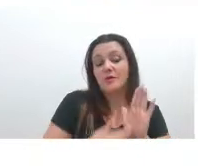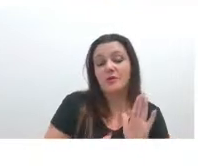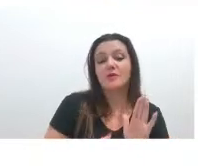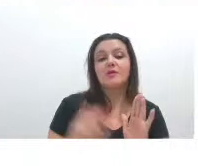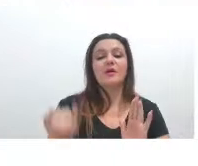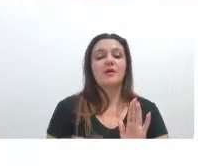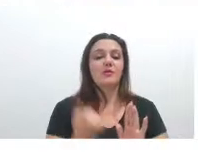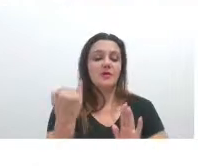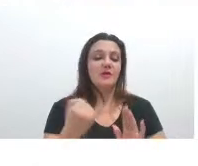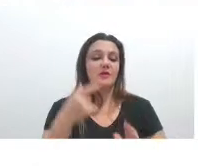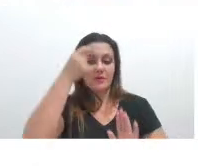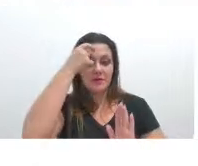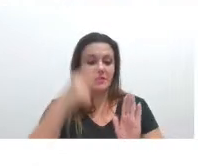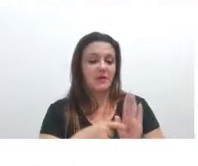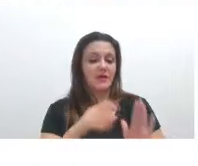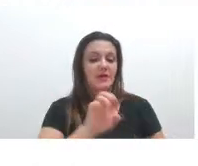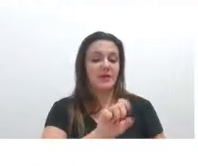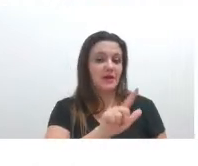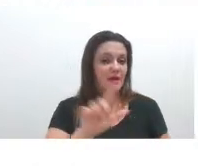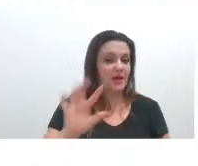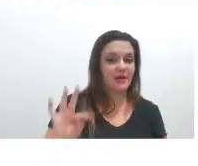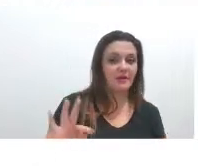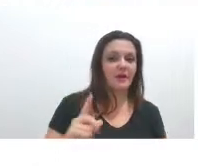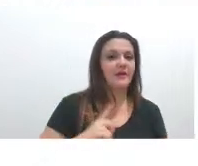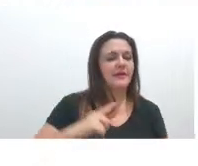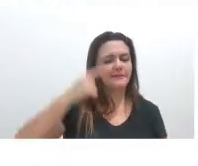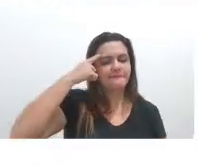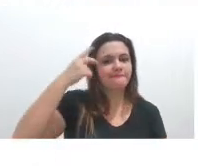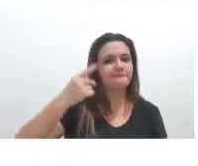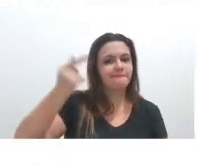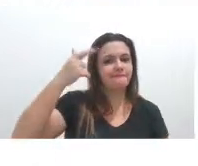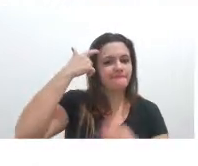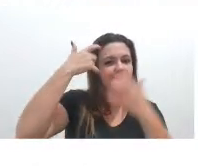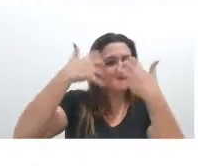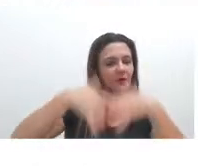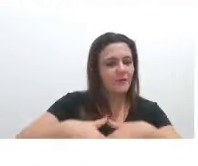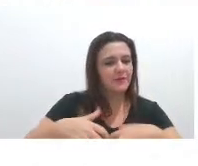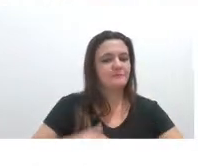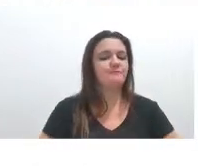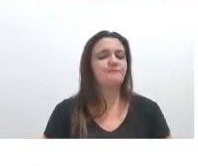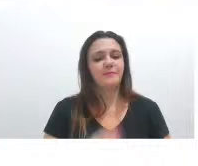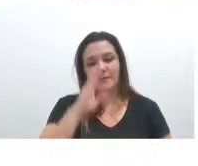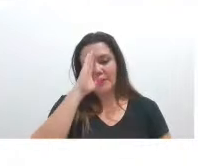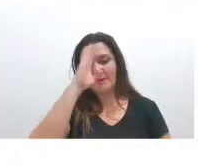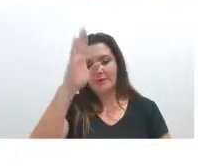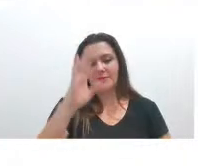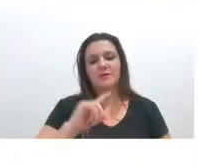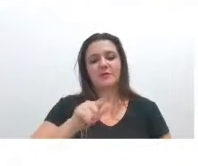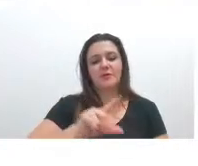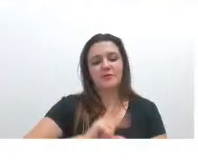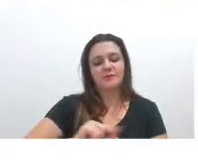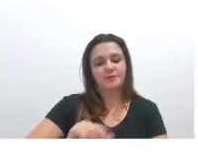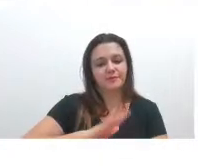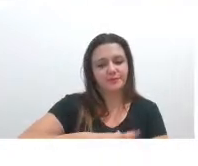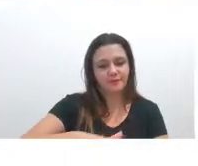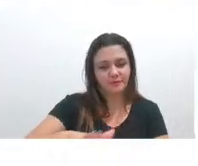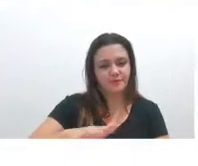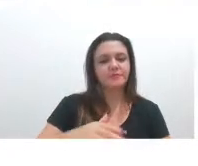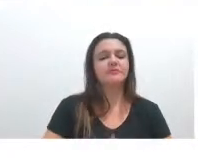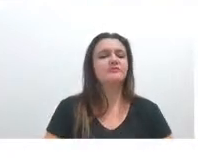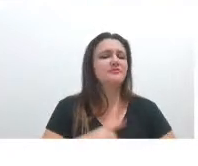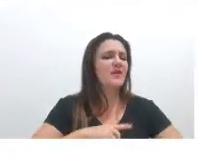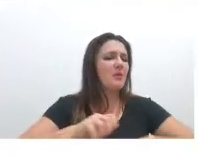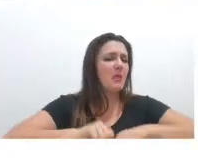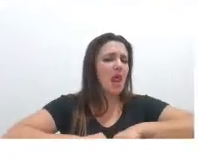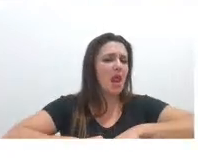with fresh insights and reflections. Especially since the initial publication, there has been an explosion of interest